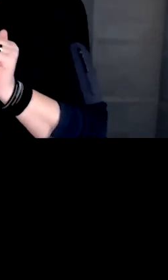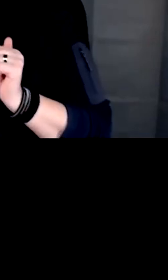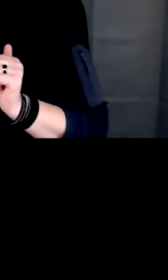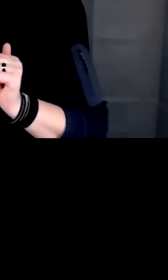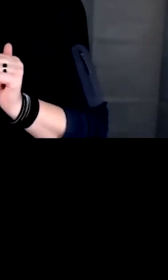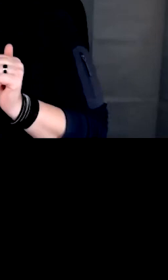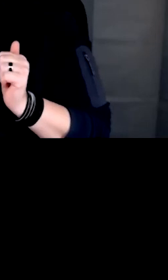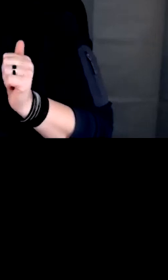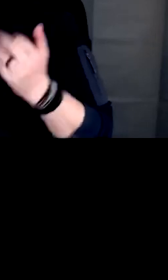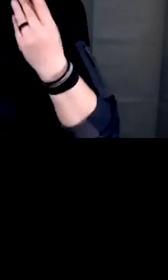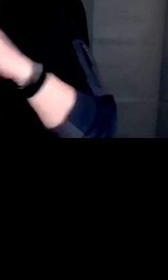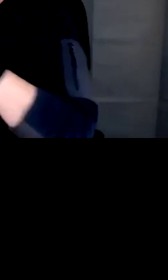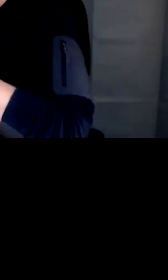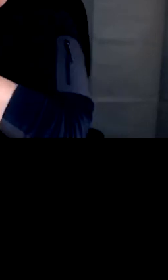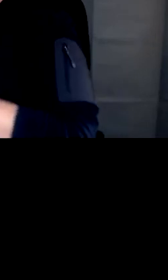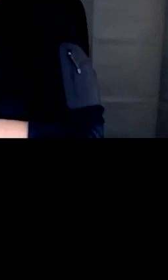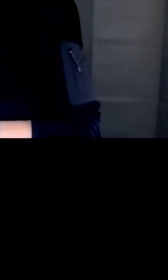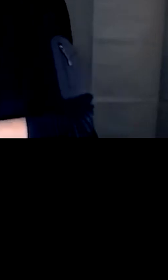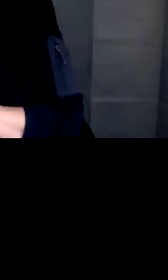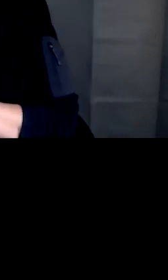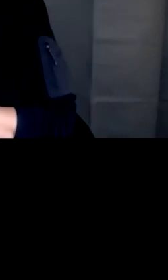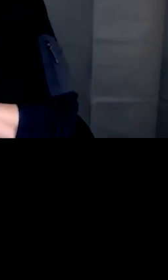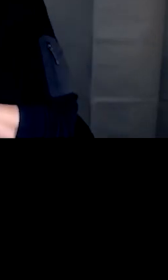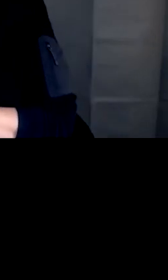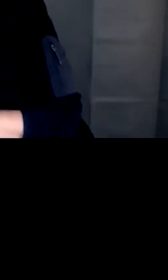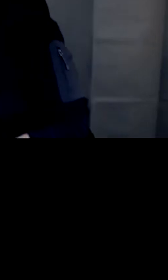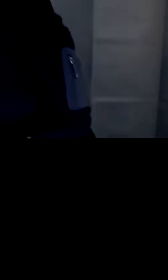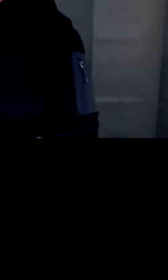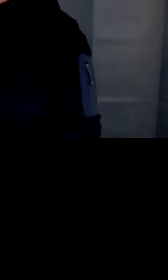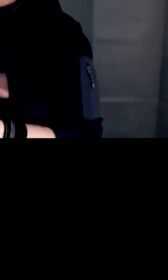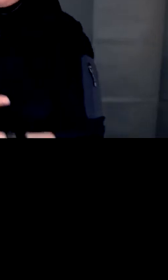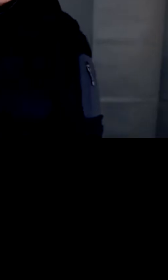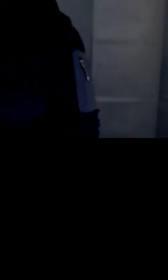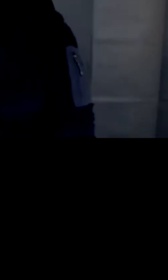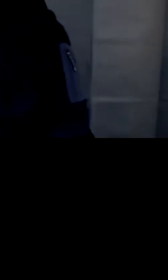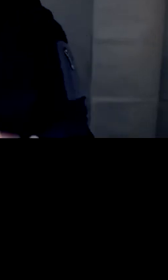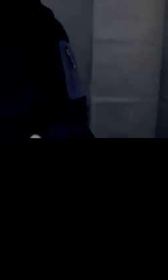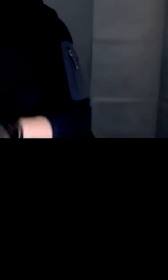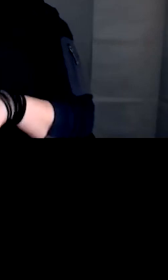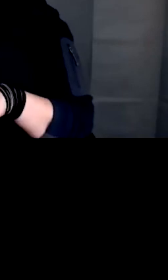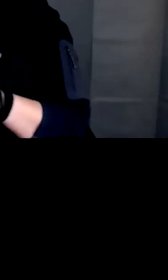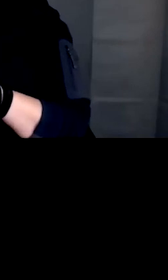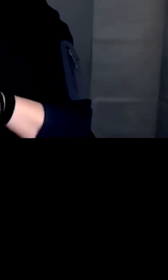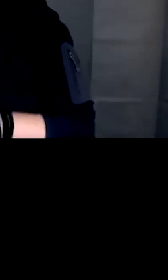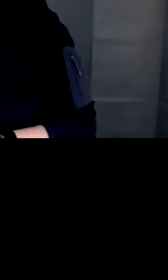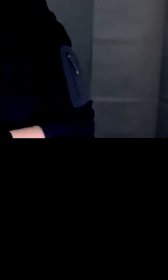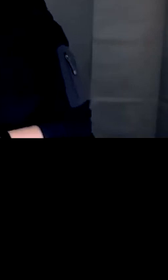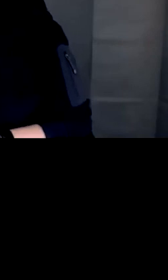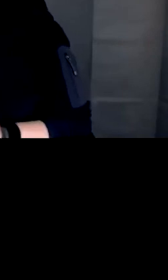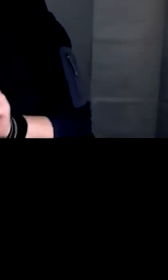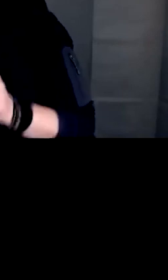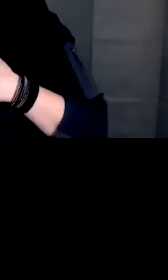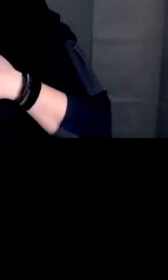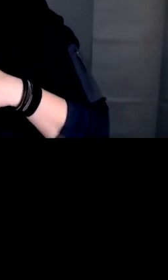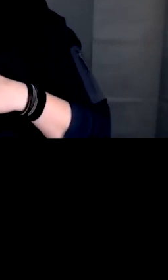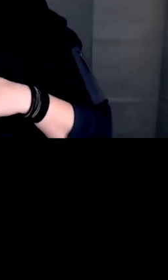So it's not always just negative thinking, et cetera. Right. Okay, so we are just about out of time. We always stop a couple minutes